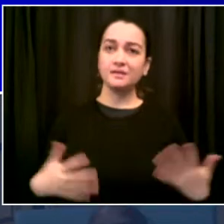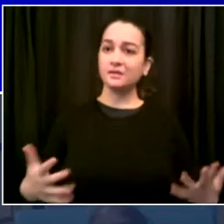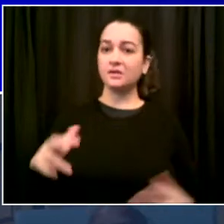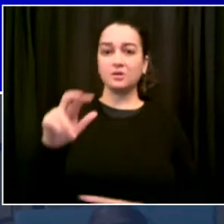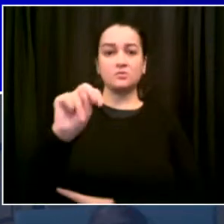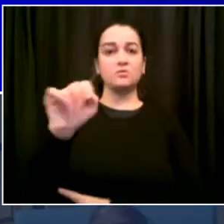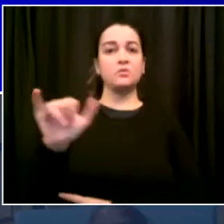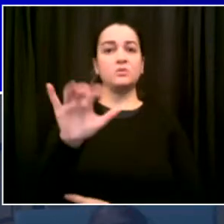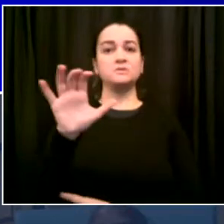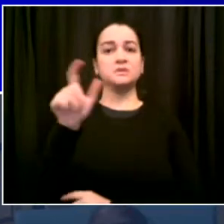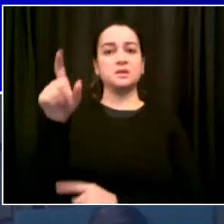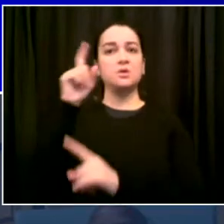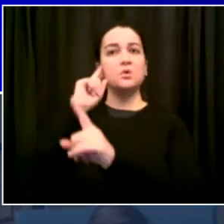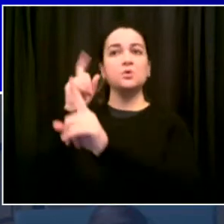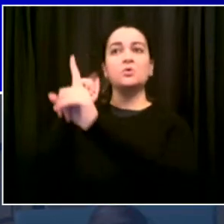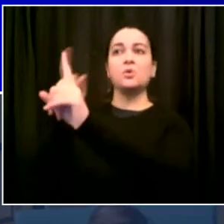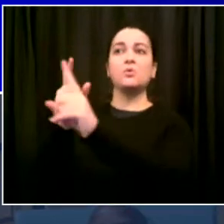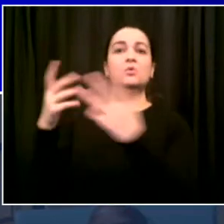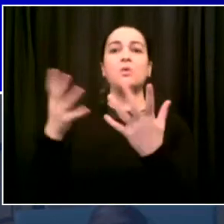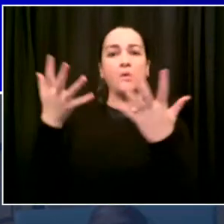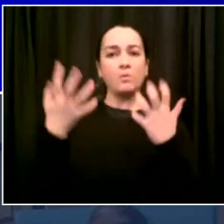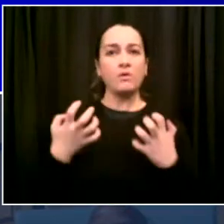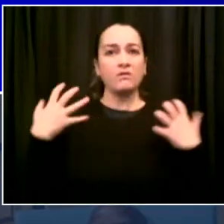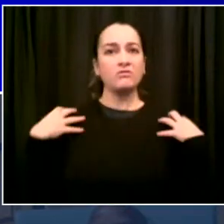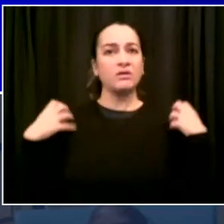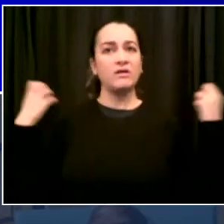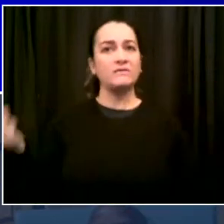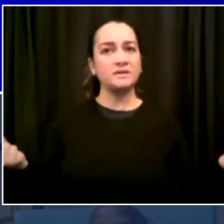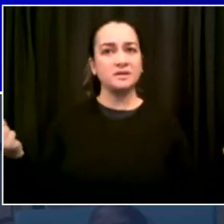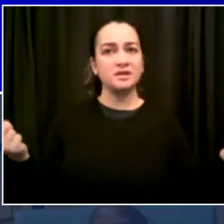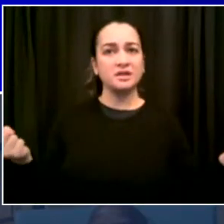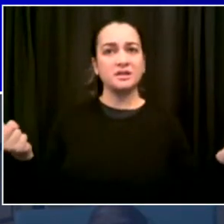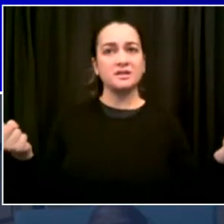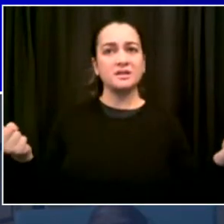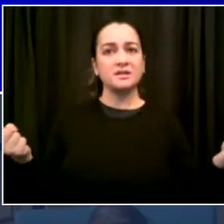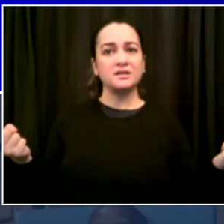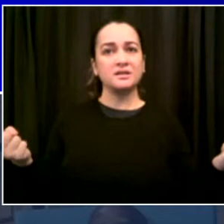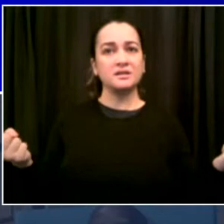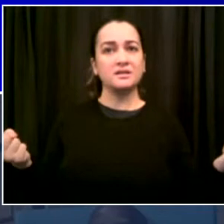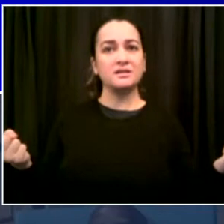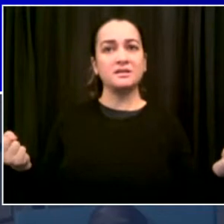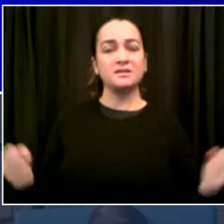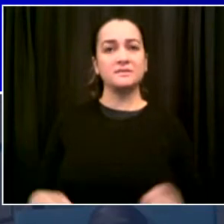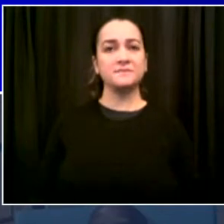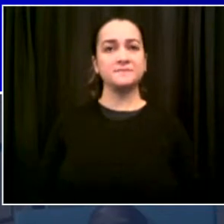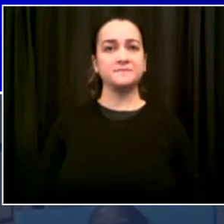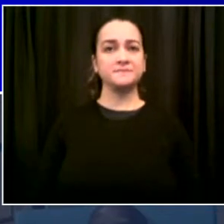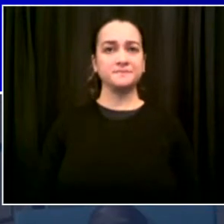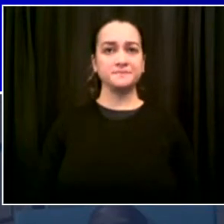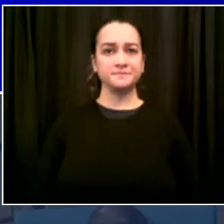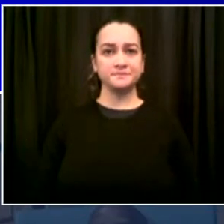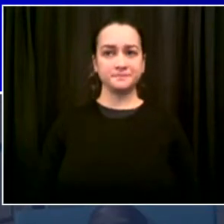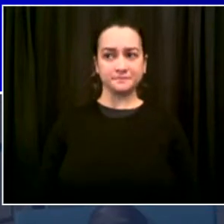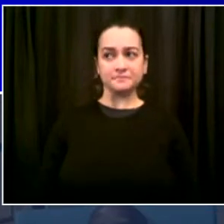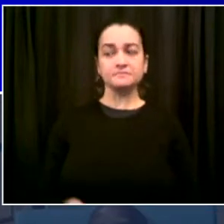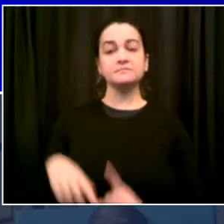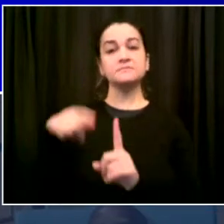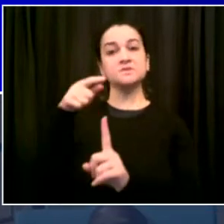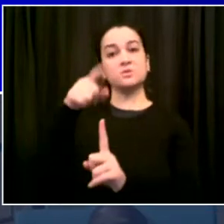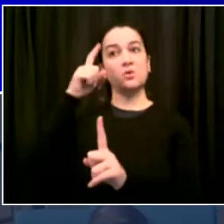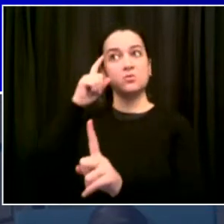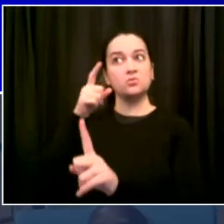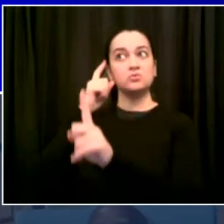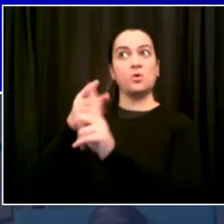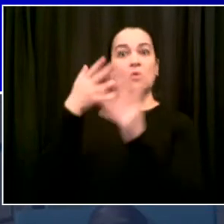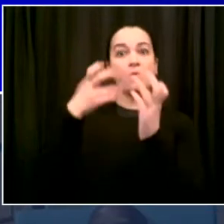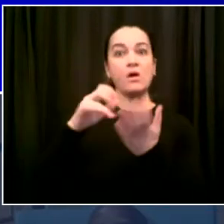the vaccination effort, we're protecting people and speeding up the reopening of our economy and our full recovery. We need the supply to do